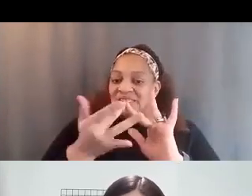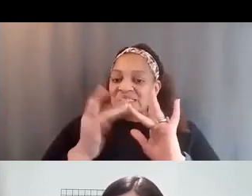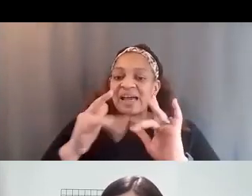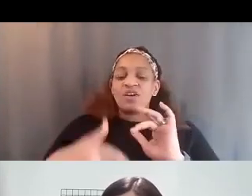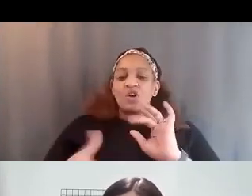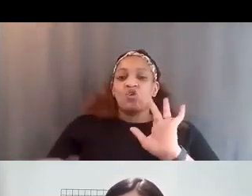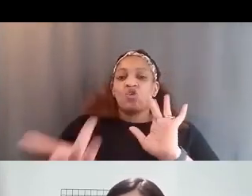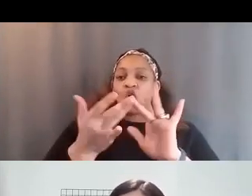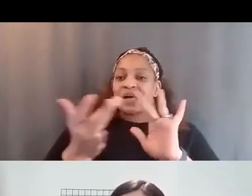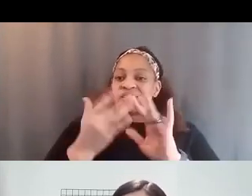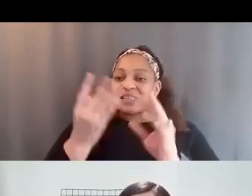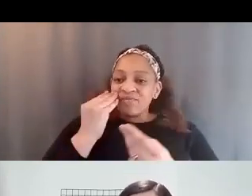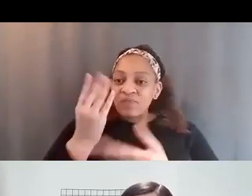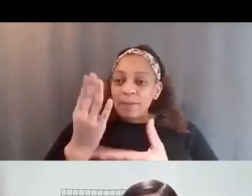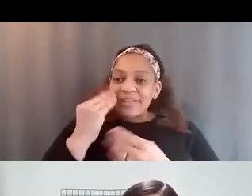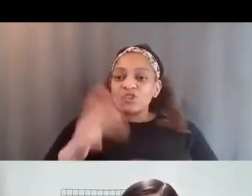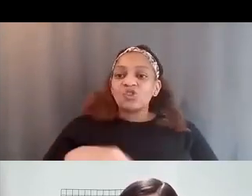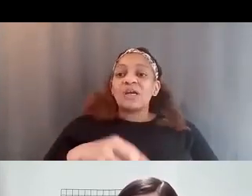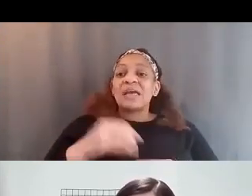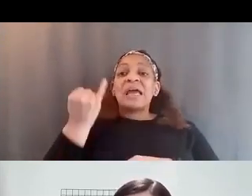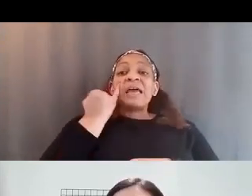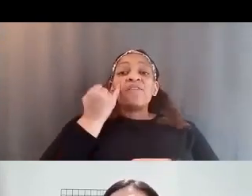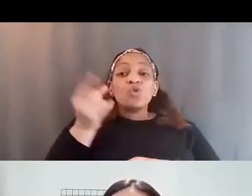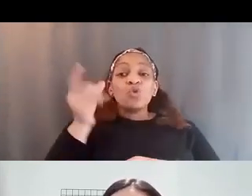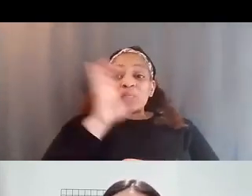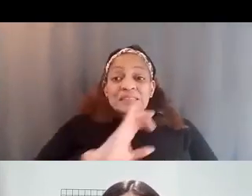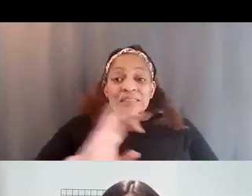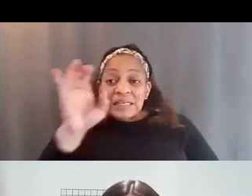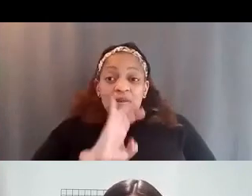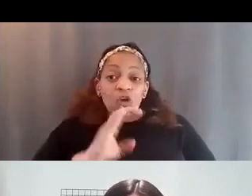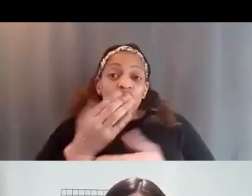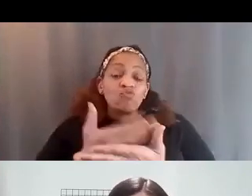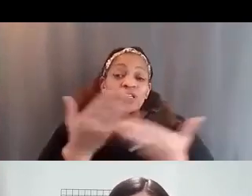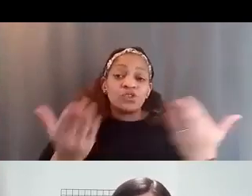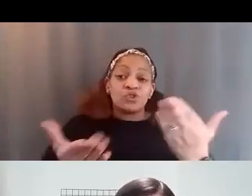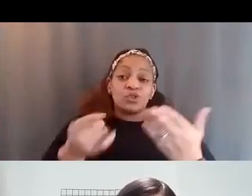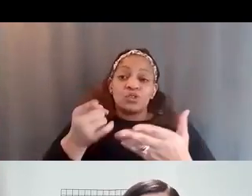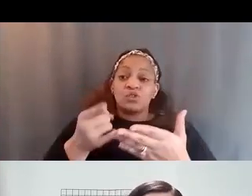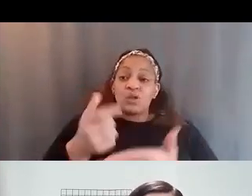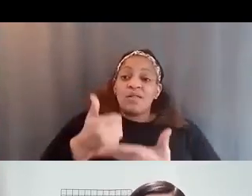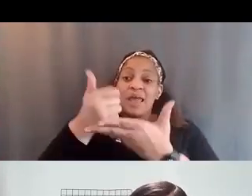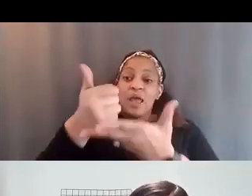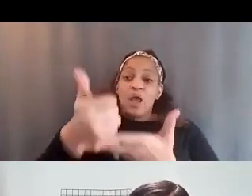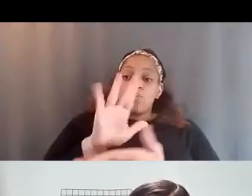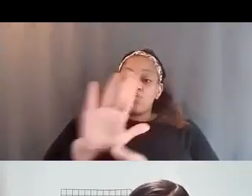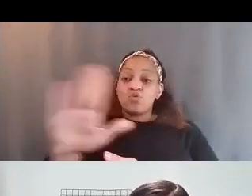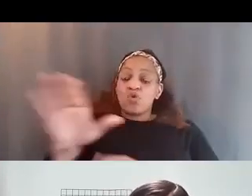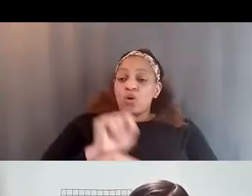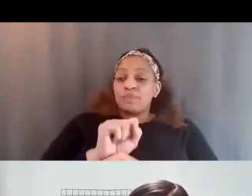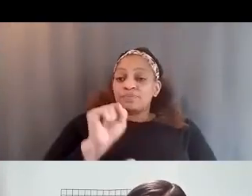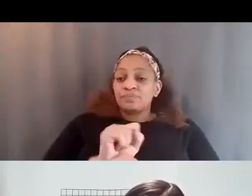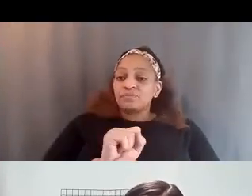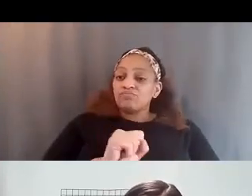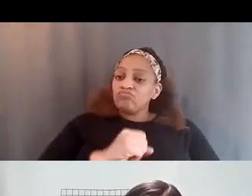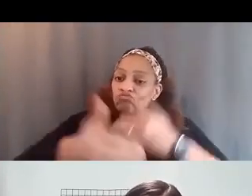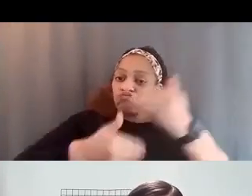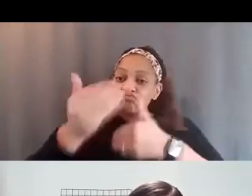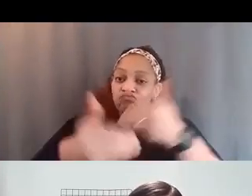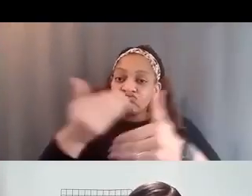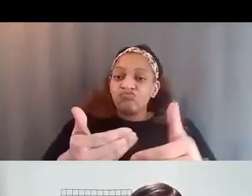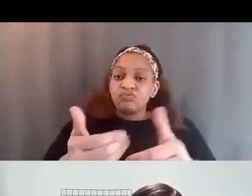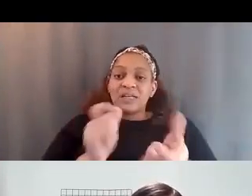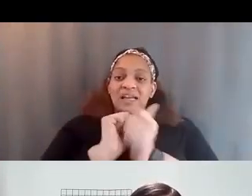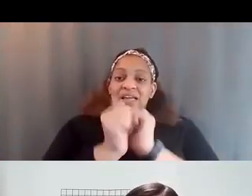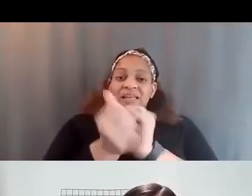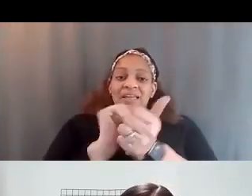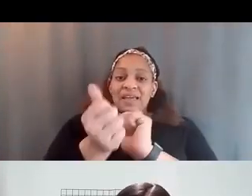contact information, and if you are seeking resources to help your work on moving the needle with competitive integrated